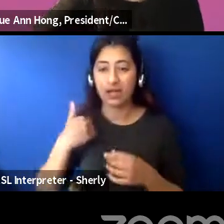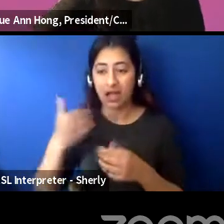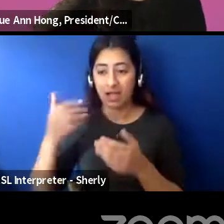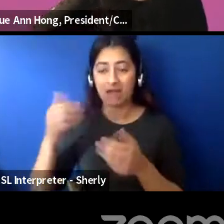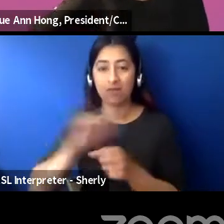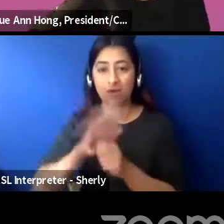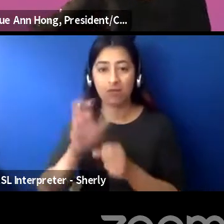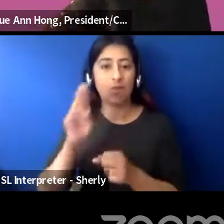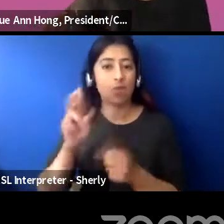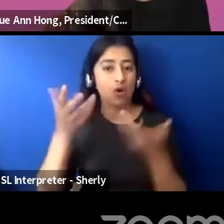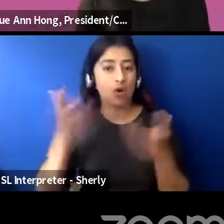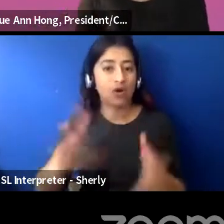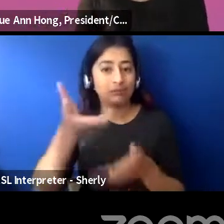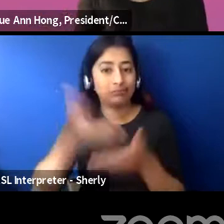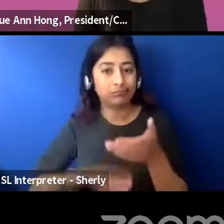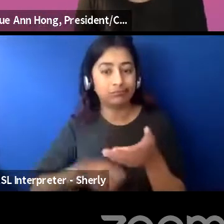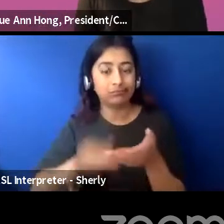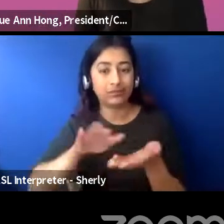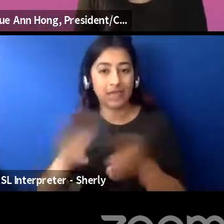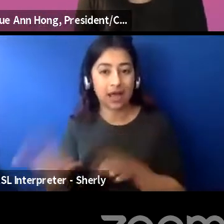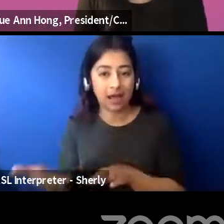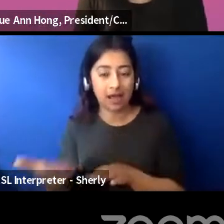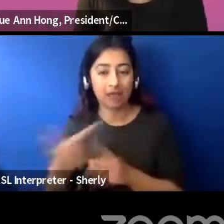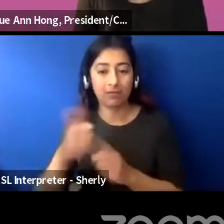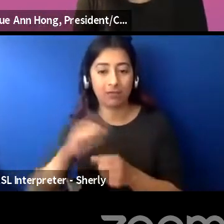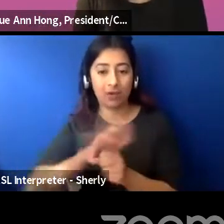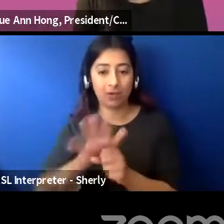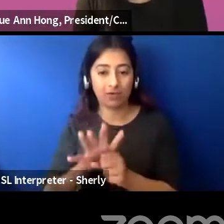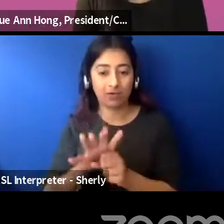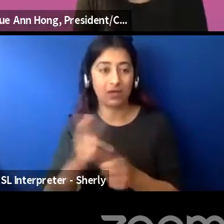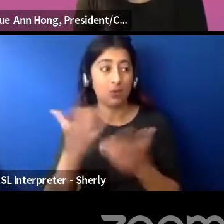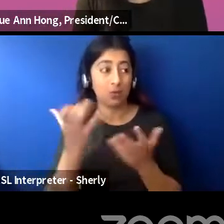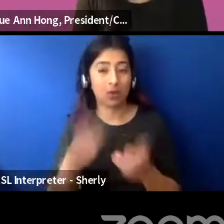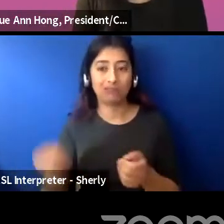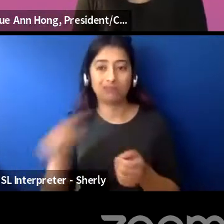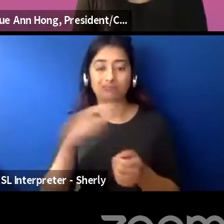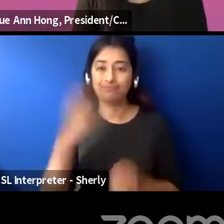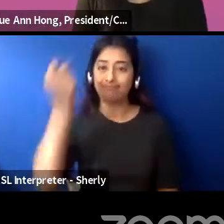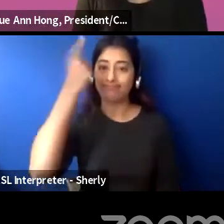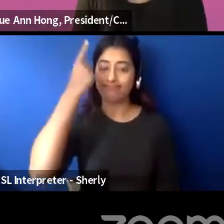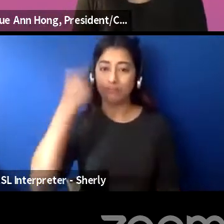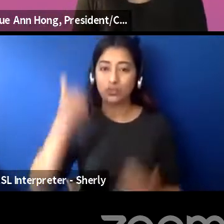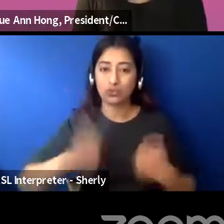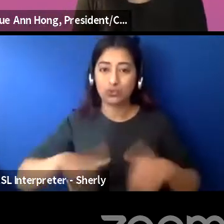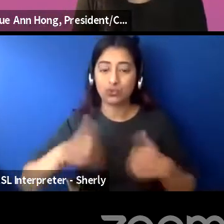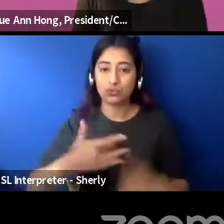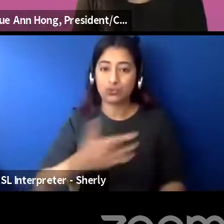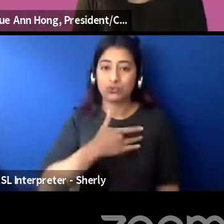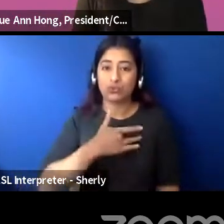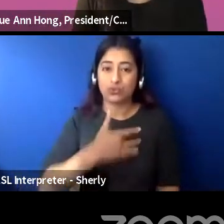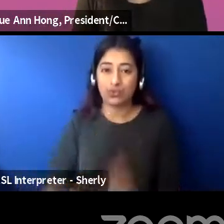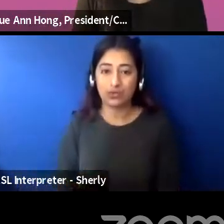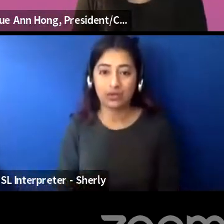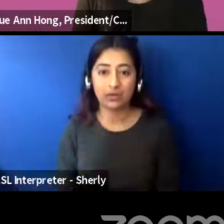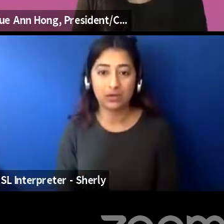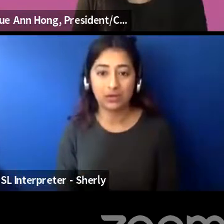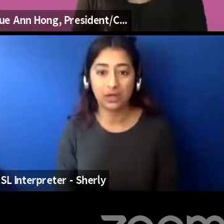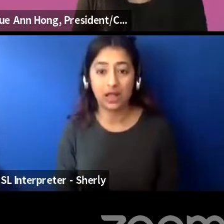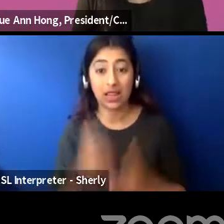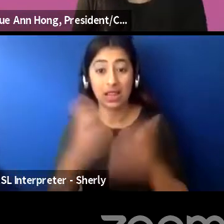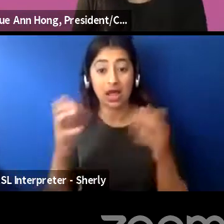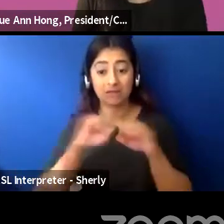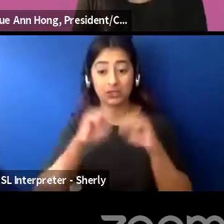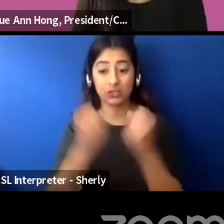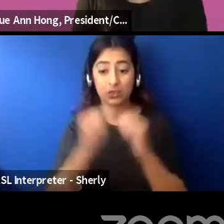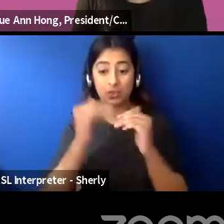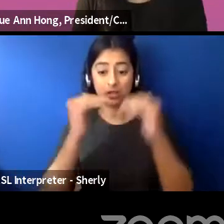from COVID-19. And I just want us to understand the gravity of that, and how a lot of social inequities